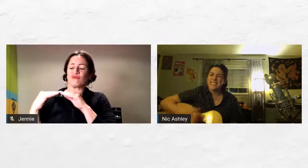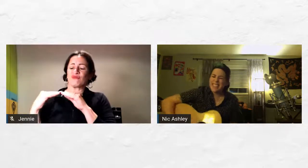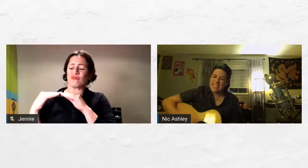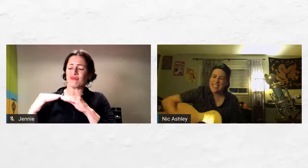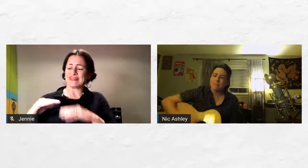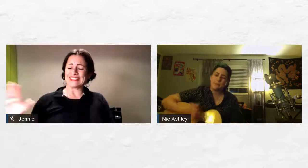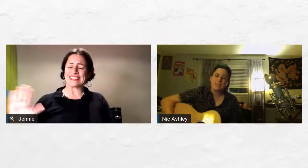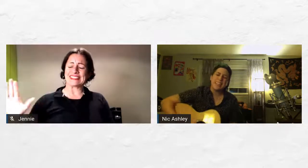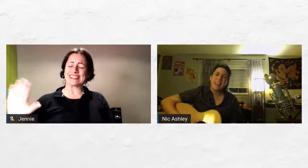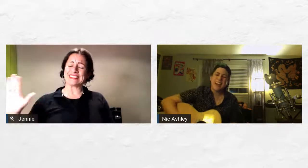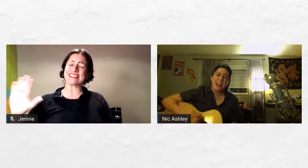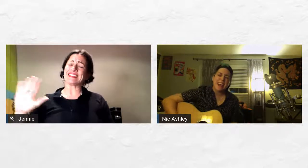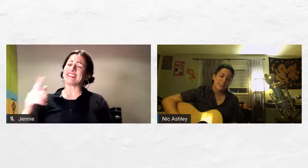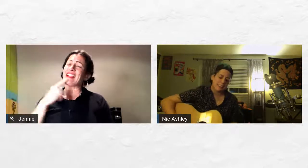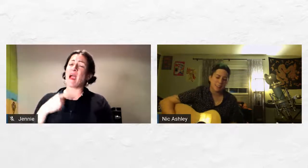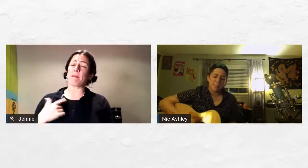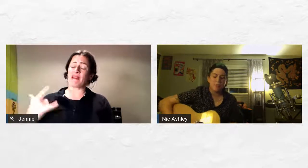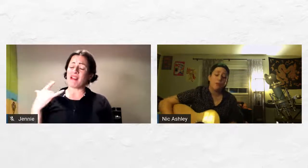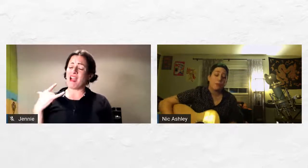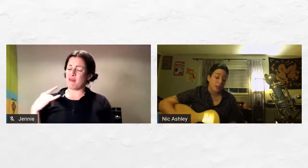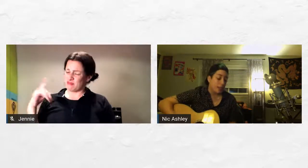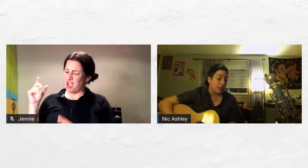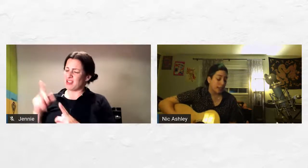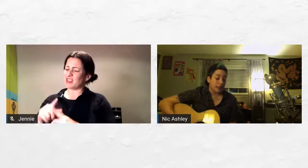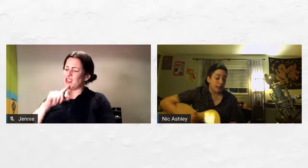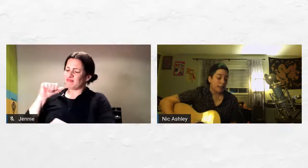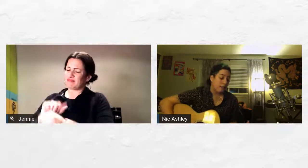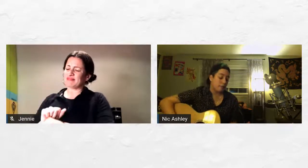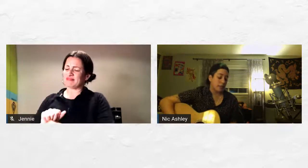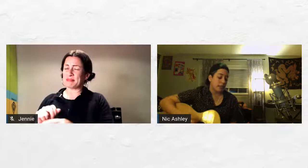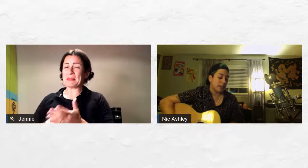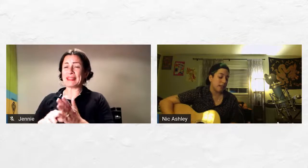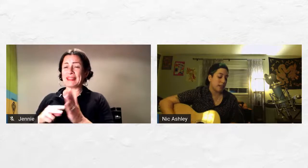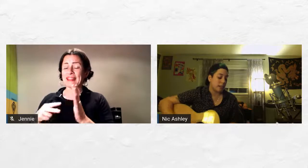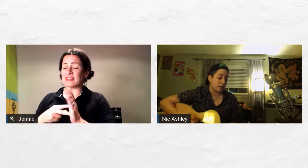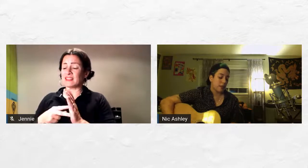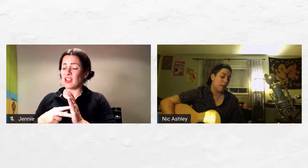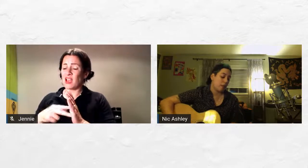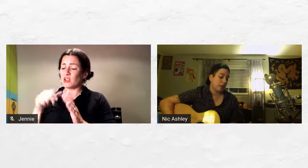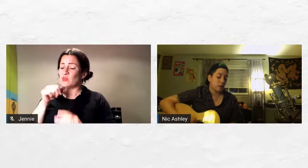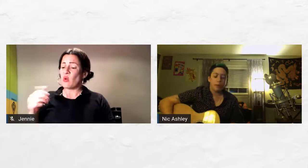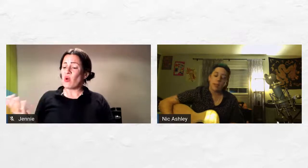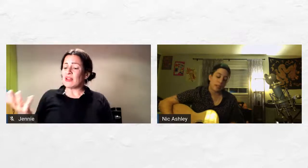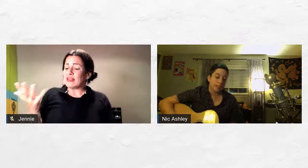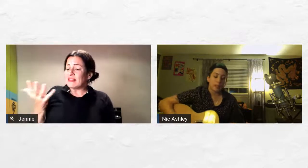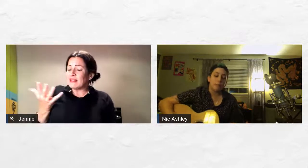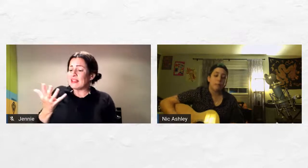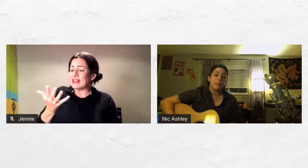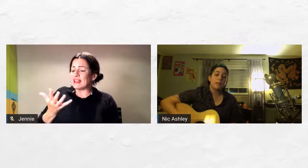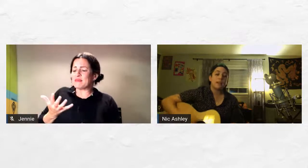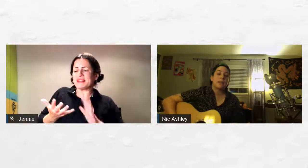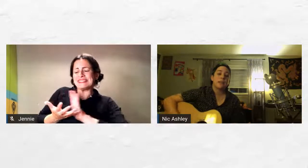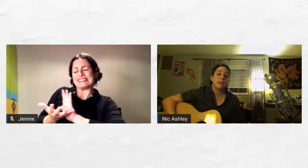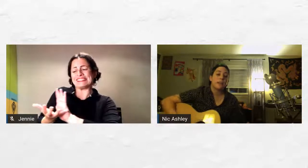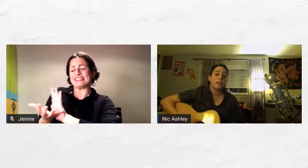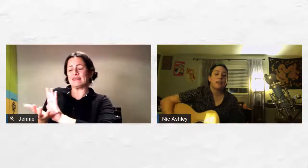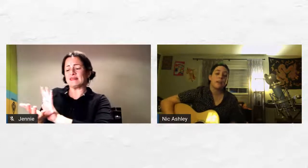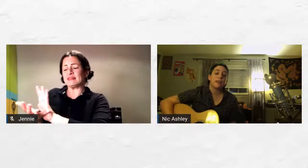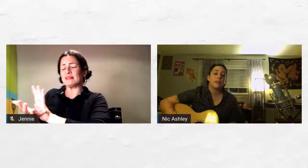me unless you mean it, and don't give me hope that we can